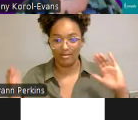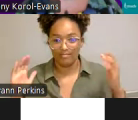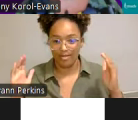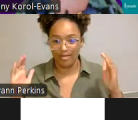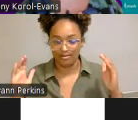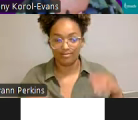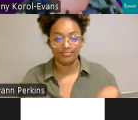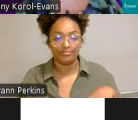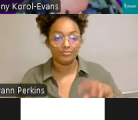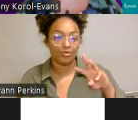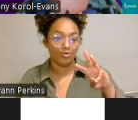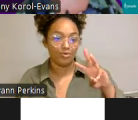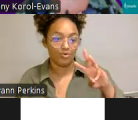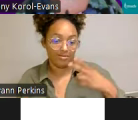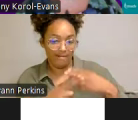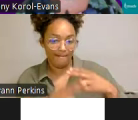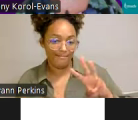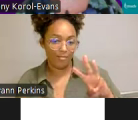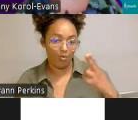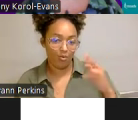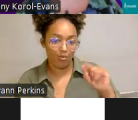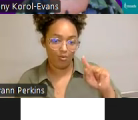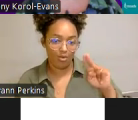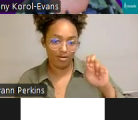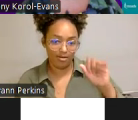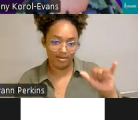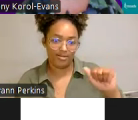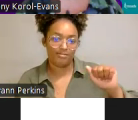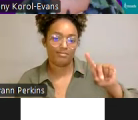Adele, who is our amazing prevention